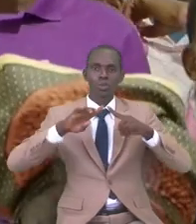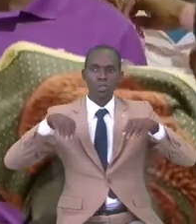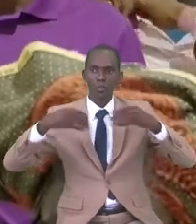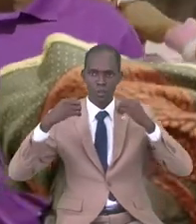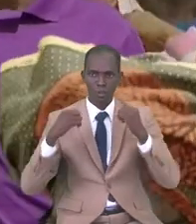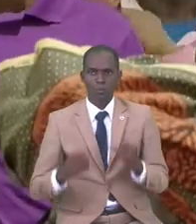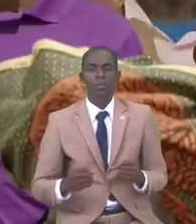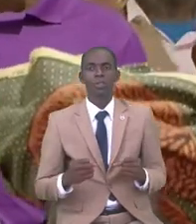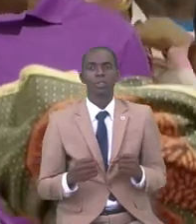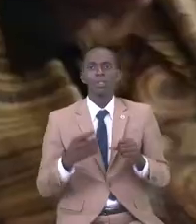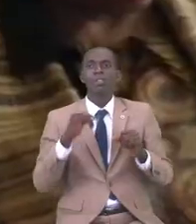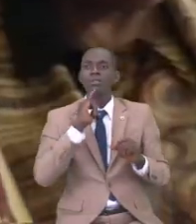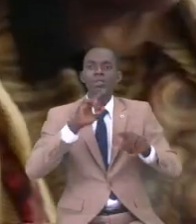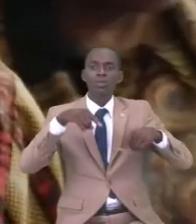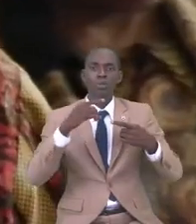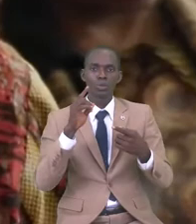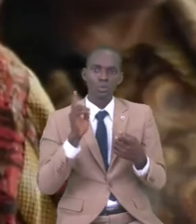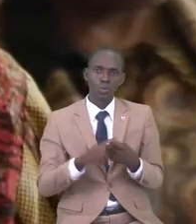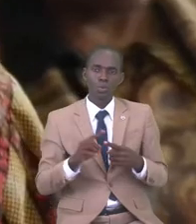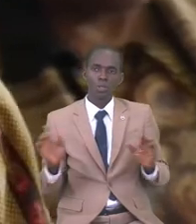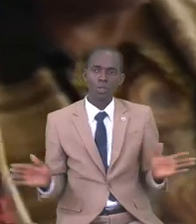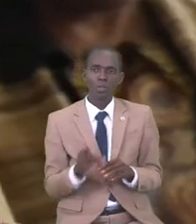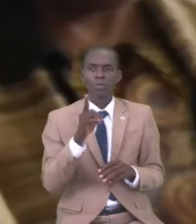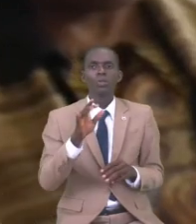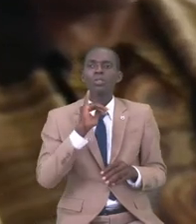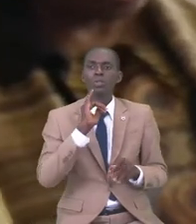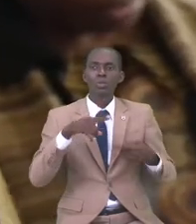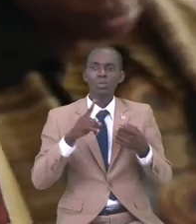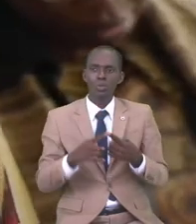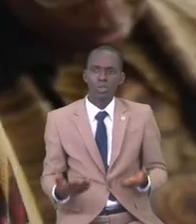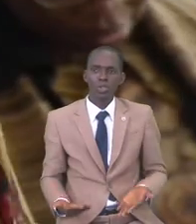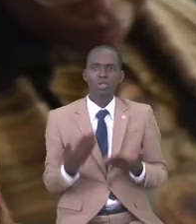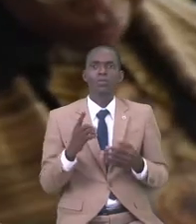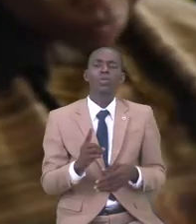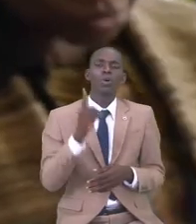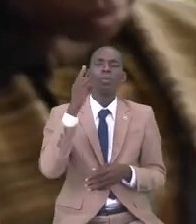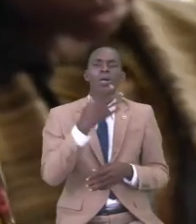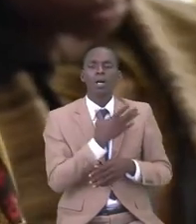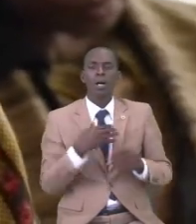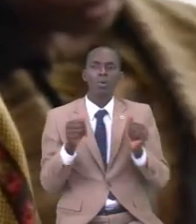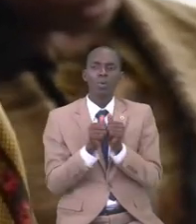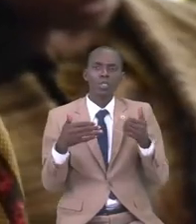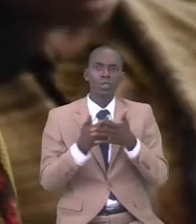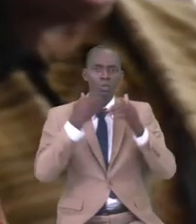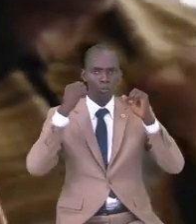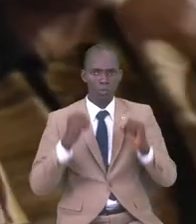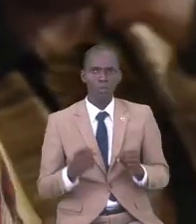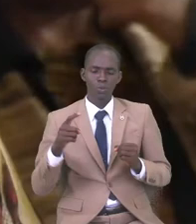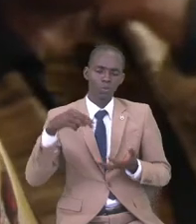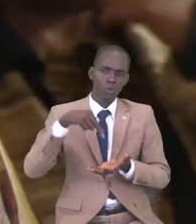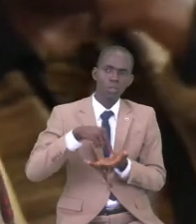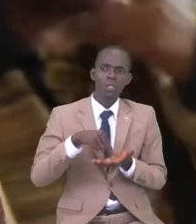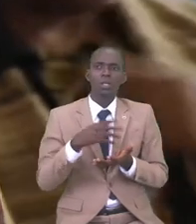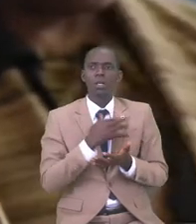enable you. It's going to encourage you. It's going to lift you up. And with new power, you rise up and you will